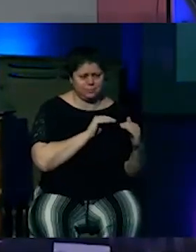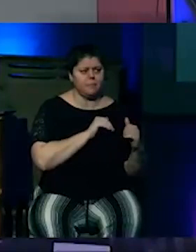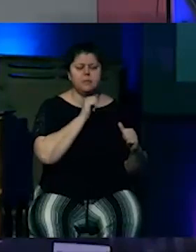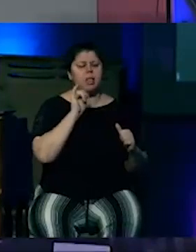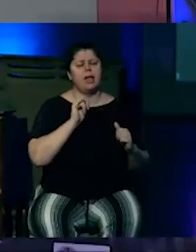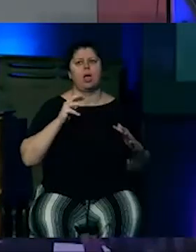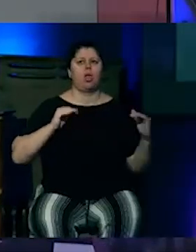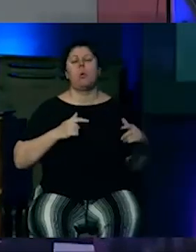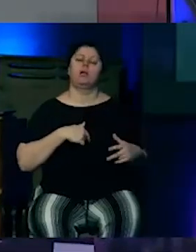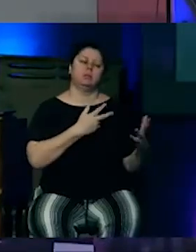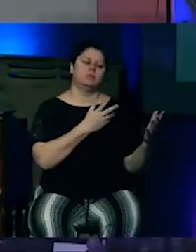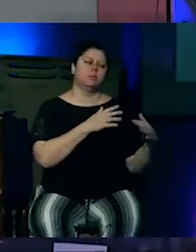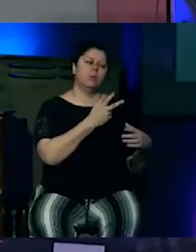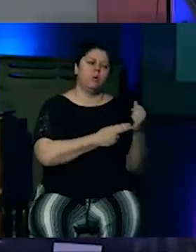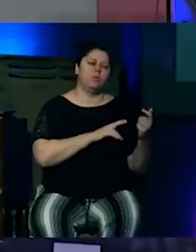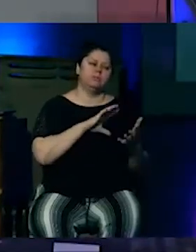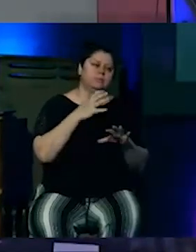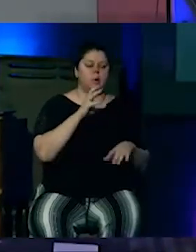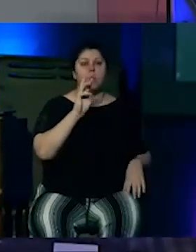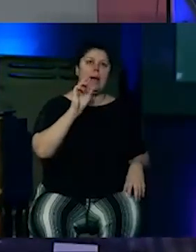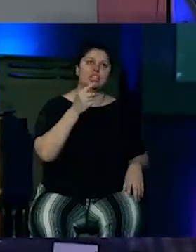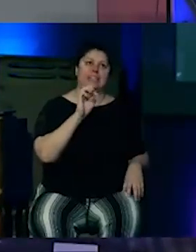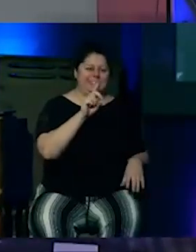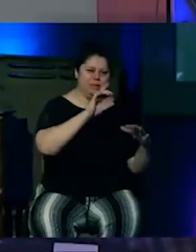wretched, I mean, I'm equally wretched as you, okay? But like,